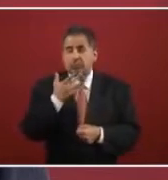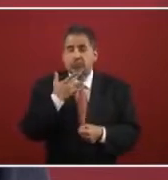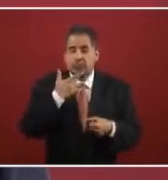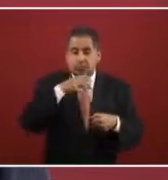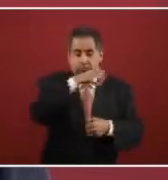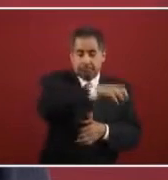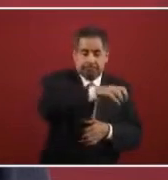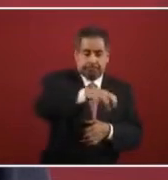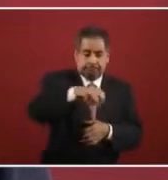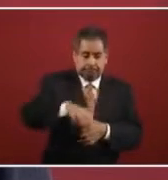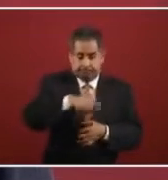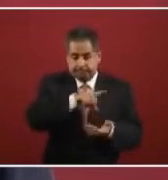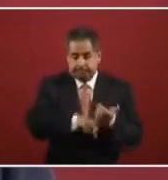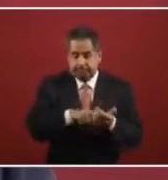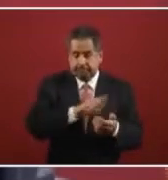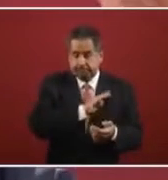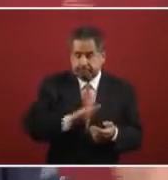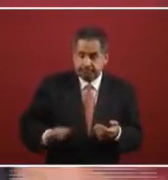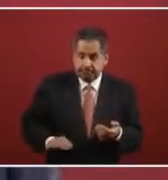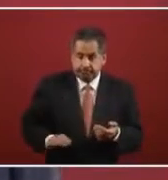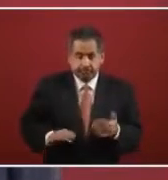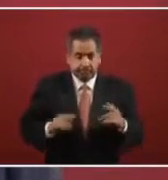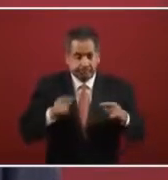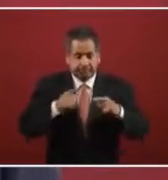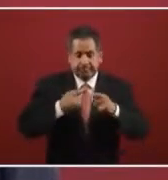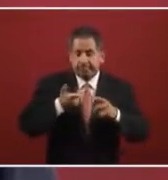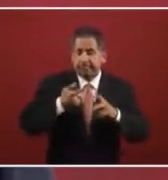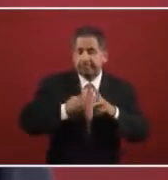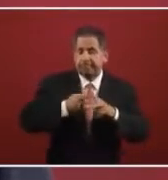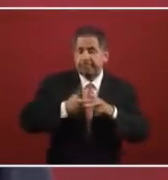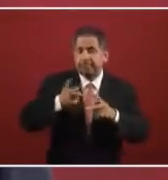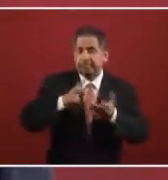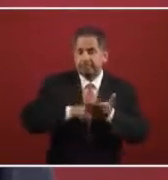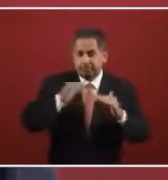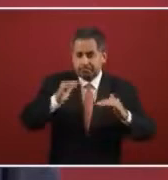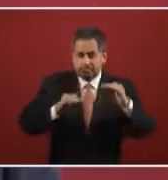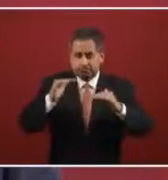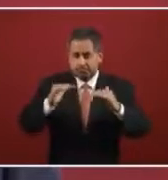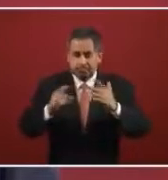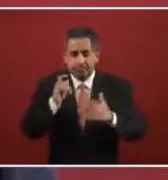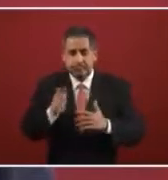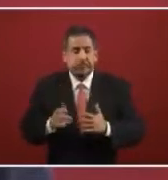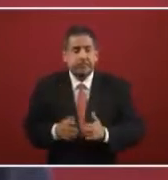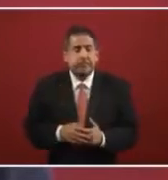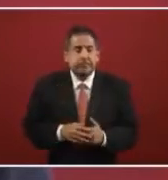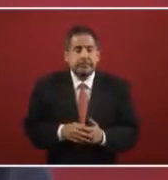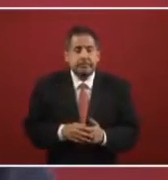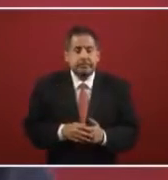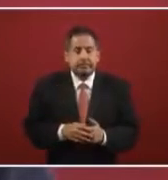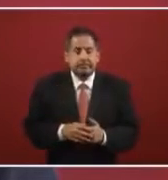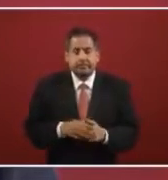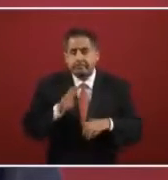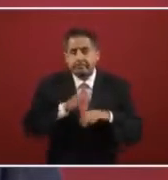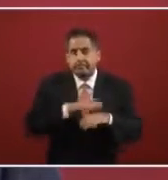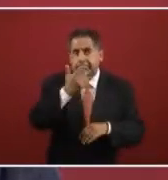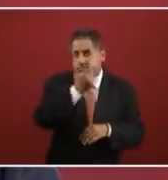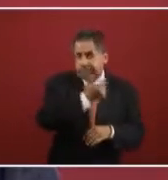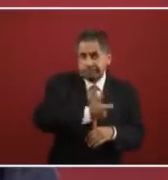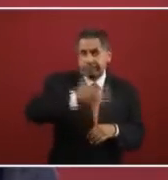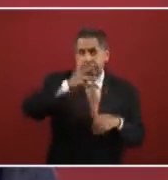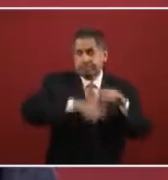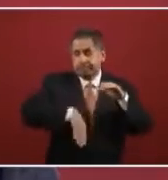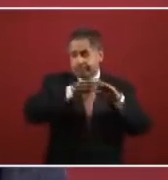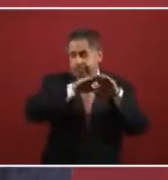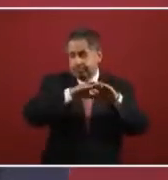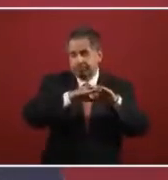gas en el stations municipio, in that y el municipality. rango de And, precio and they have a no range es of prices de los más caros, that is not finalmente,